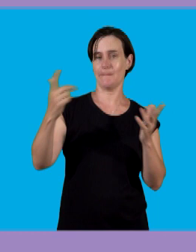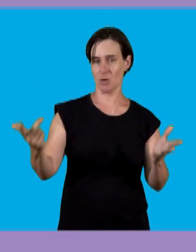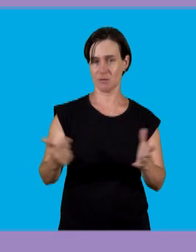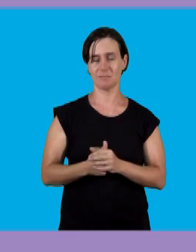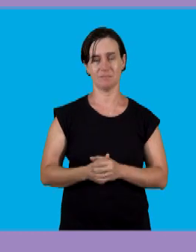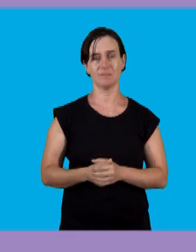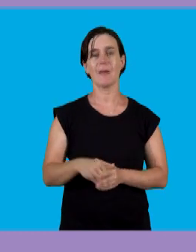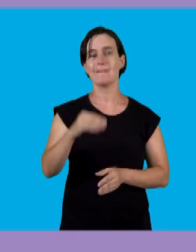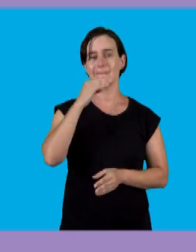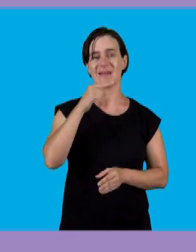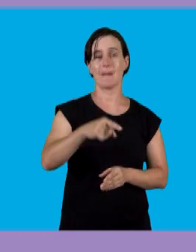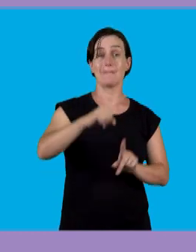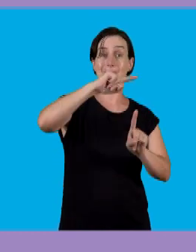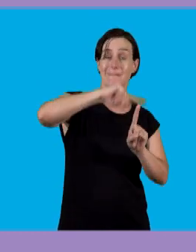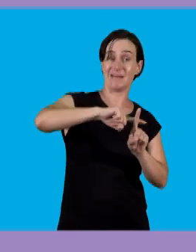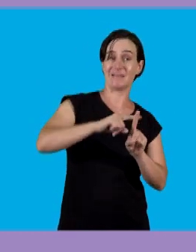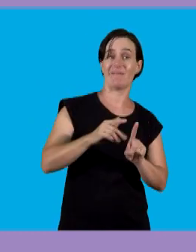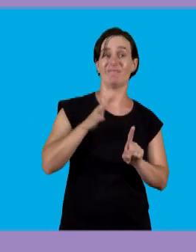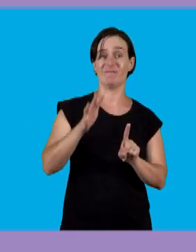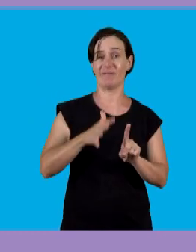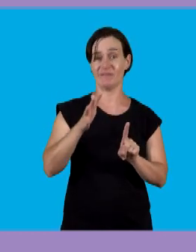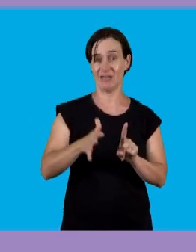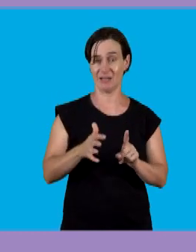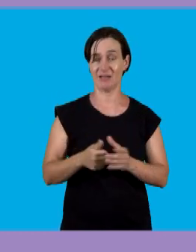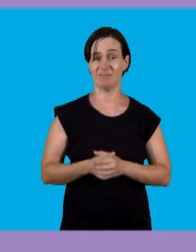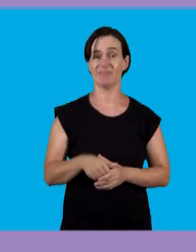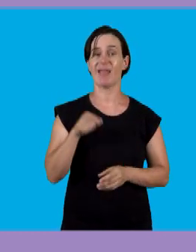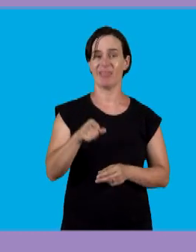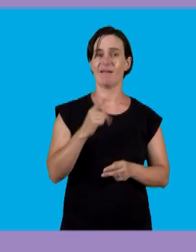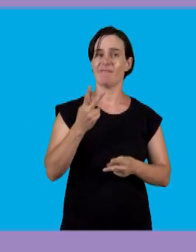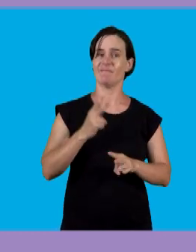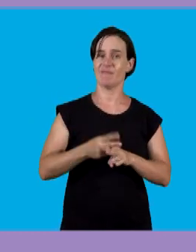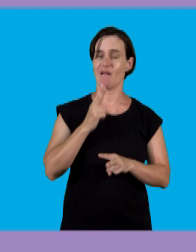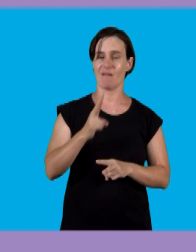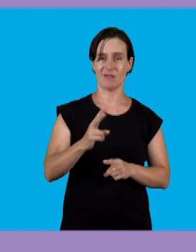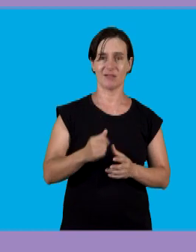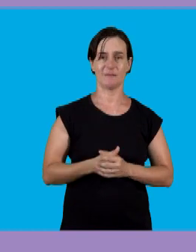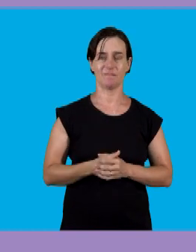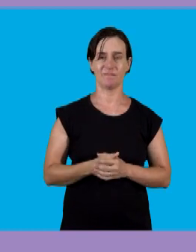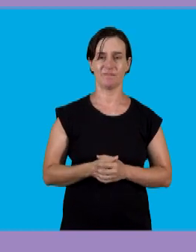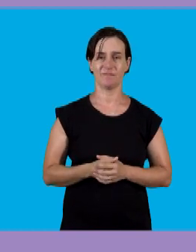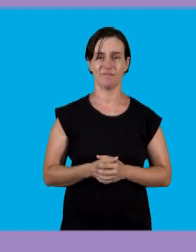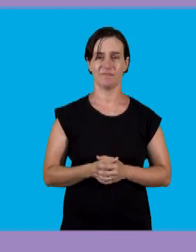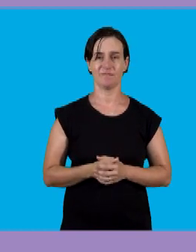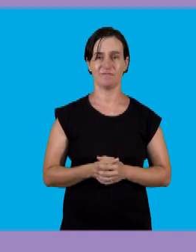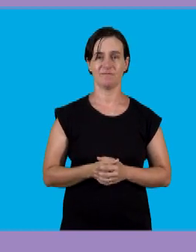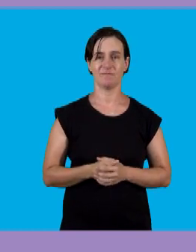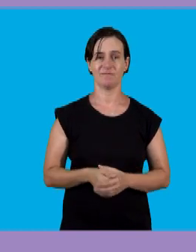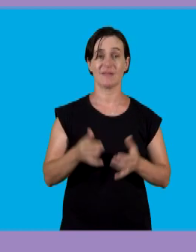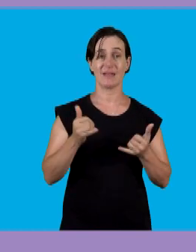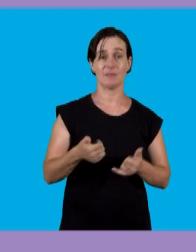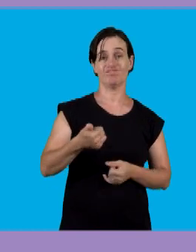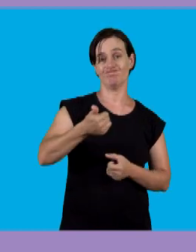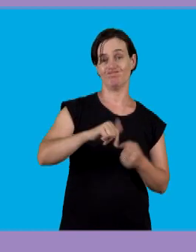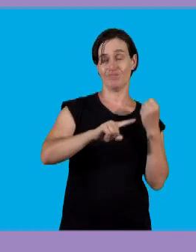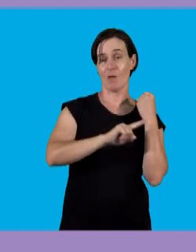So we are going to add our 15. And that is our final answer. Let's move on to the